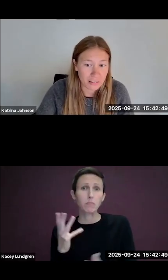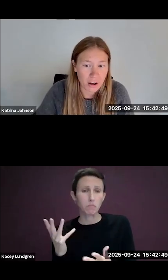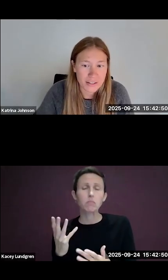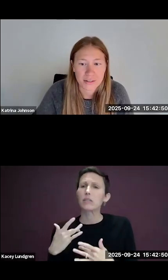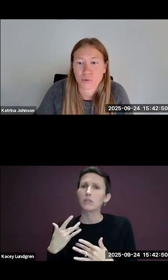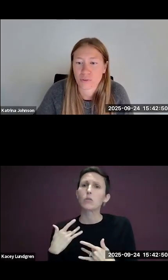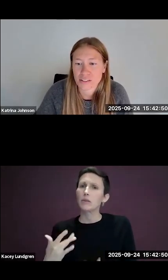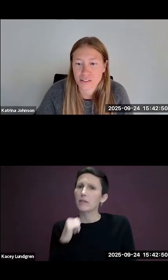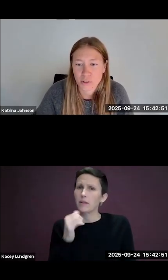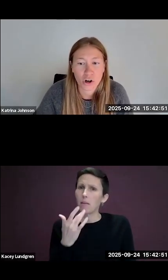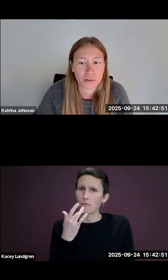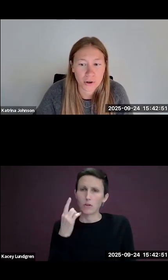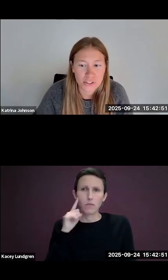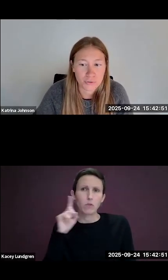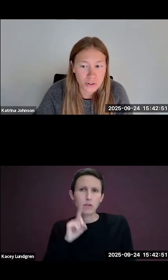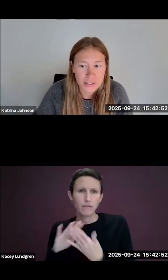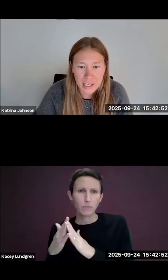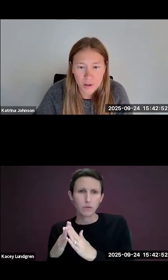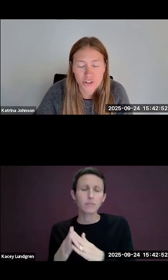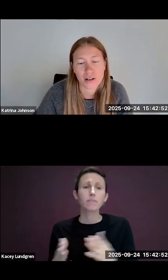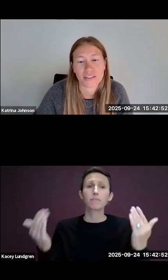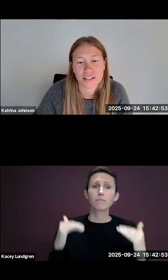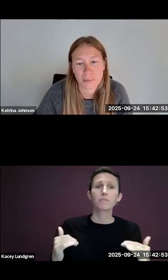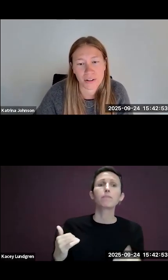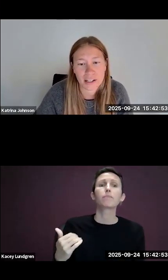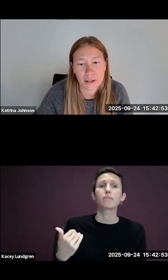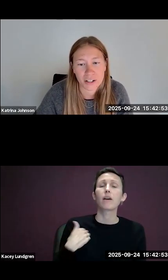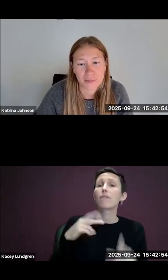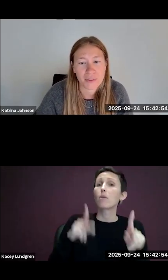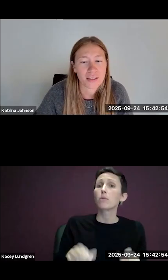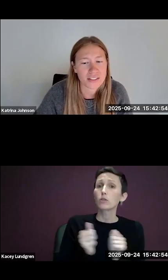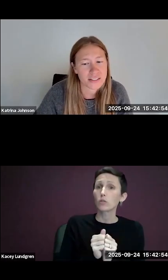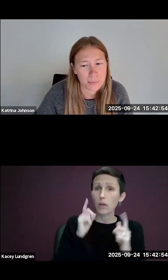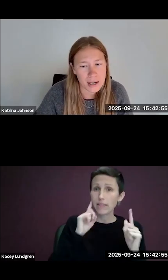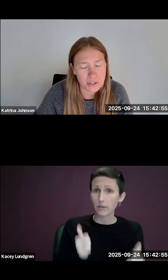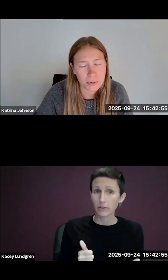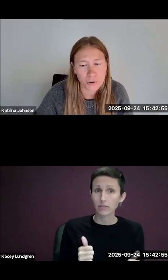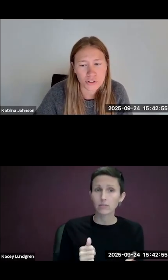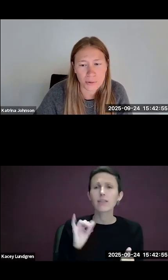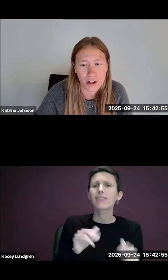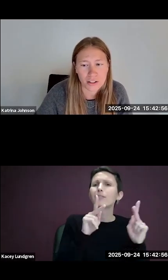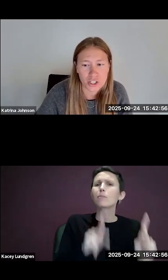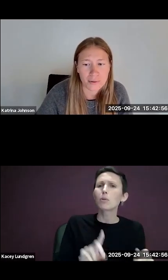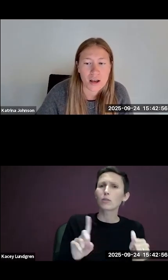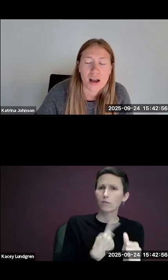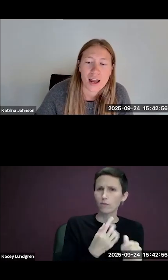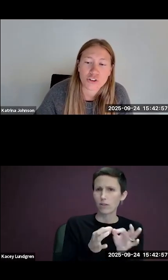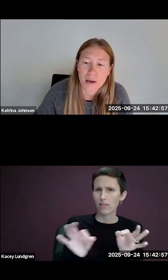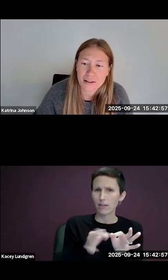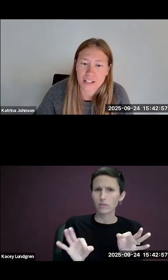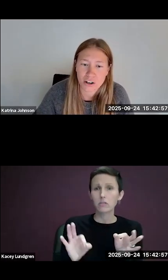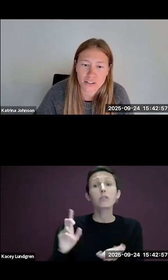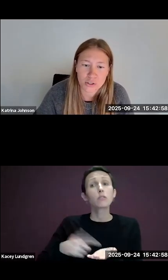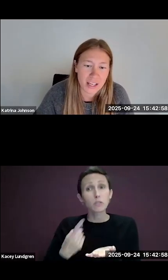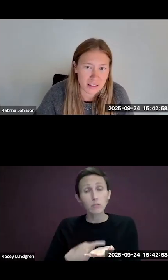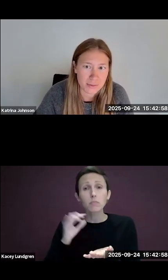with hearing loss. This is what's called person first language in the disability community, and this is sometimes the preferred terminology, and